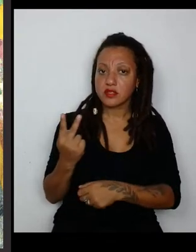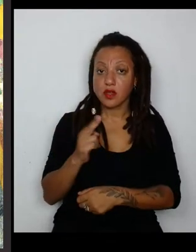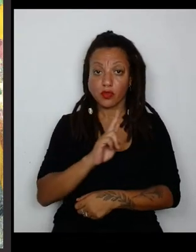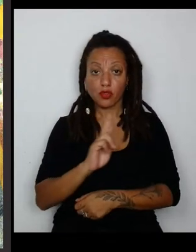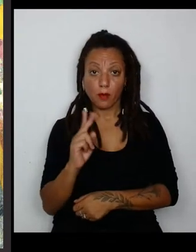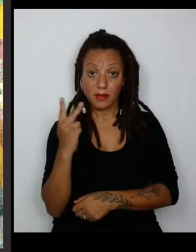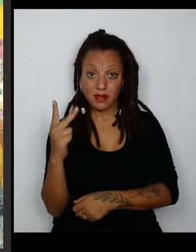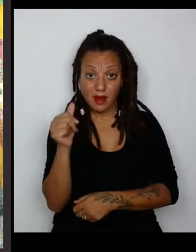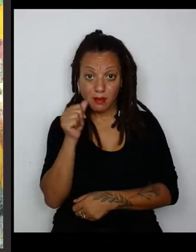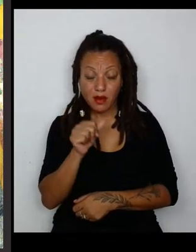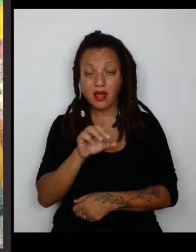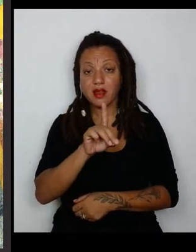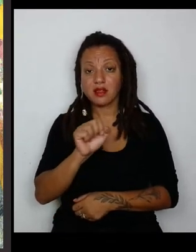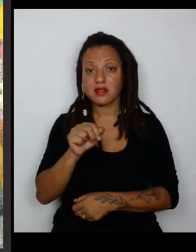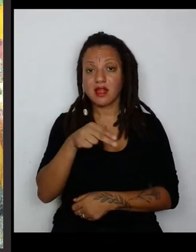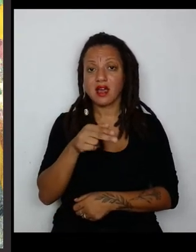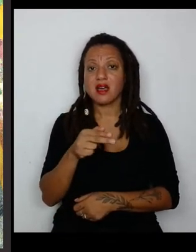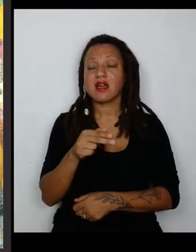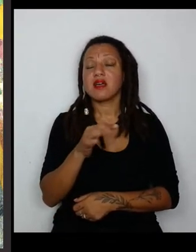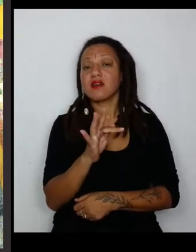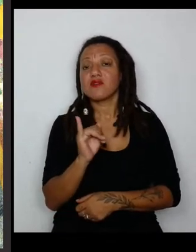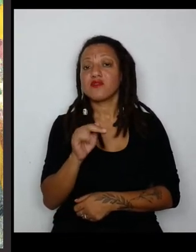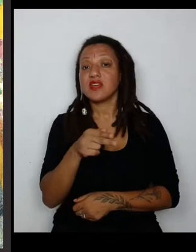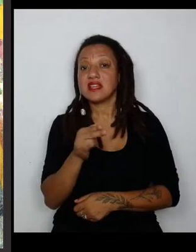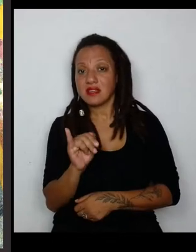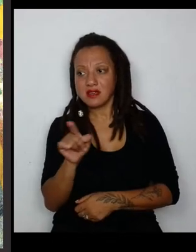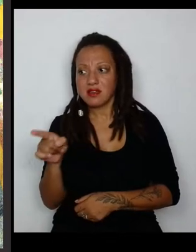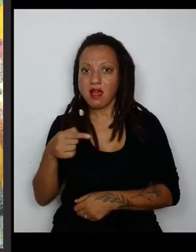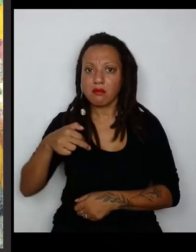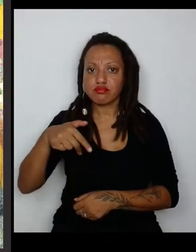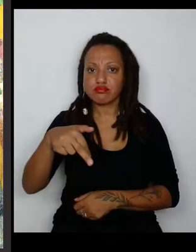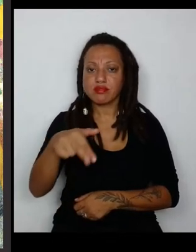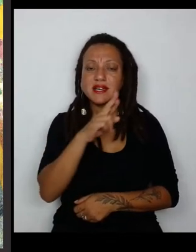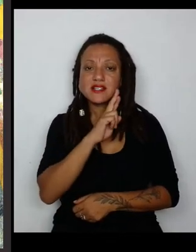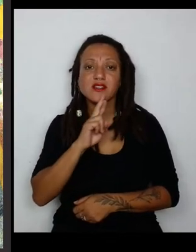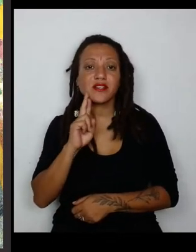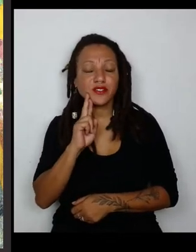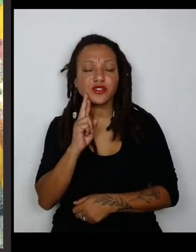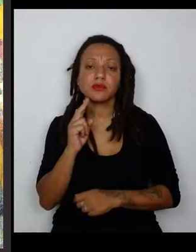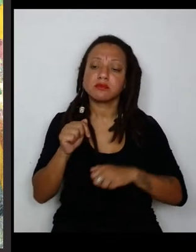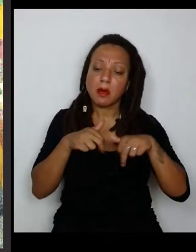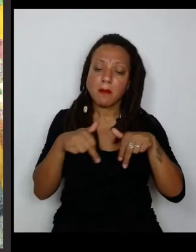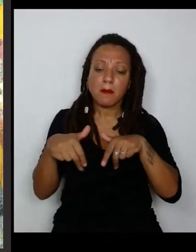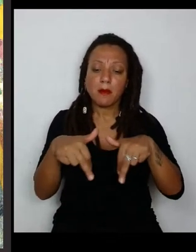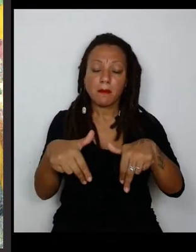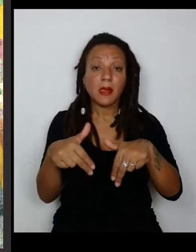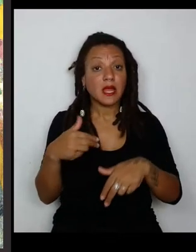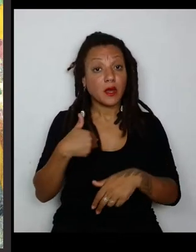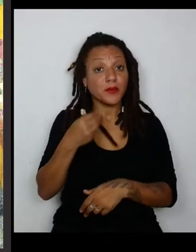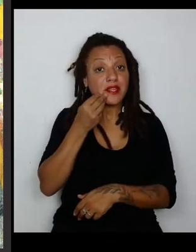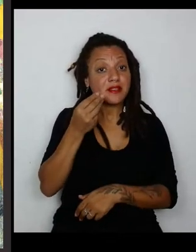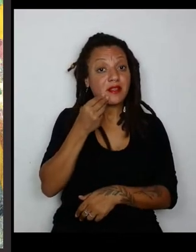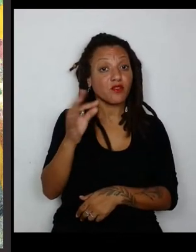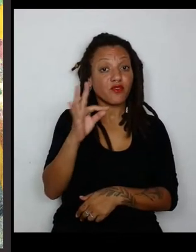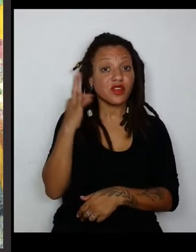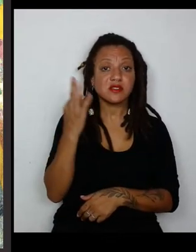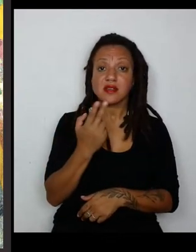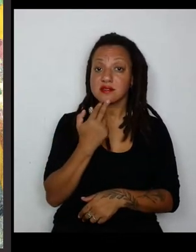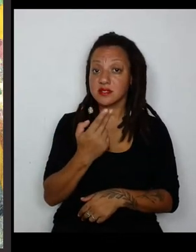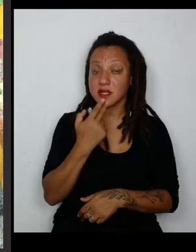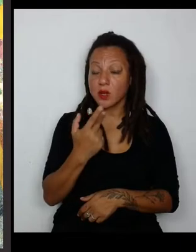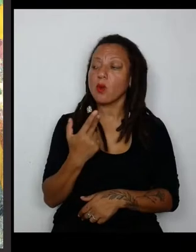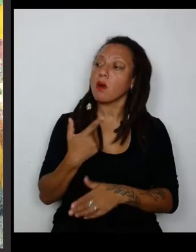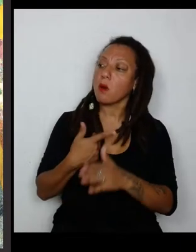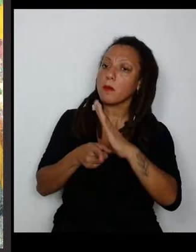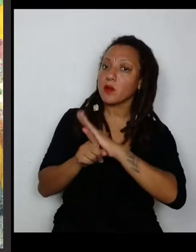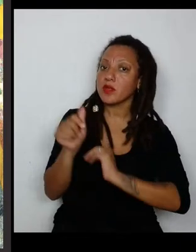seeking to keep the conversation going in my halting french i asked her what the food there was like she answered somewhat impatiently that she wasn't going